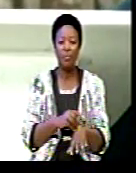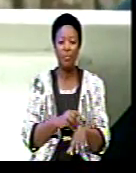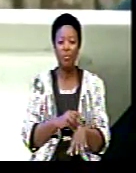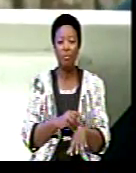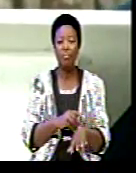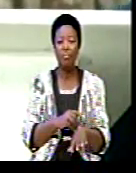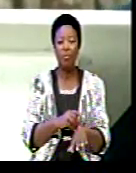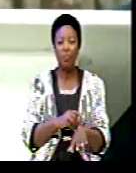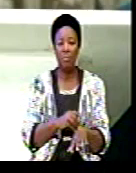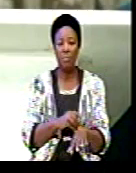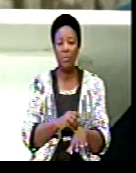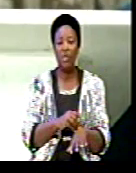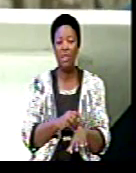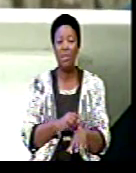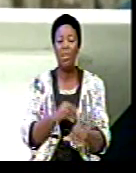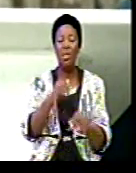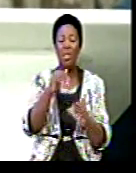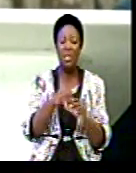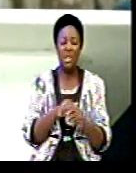Freedom.